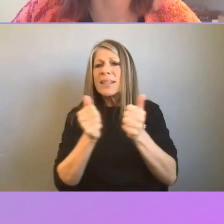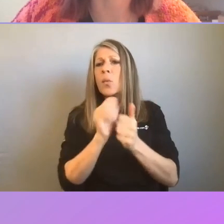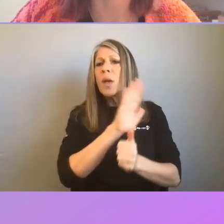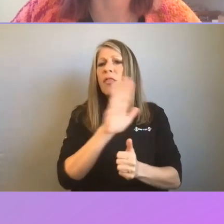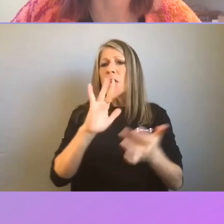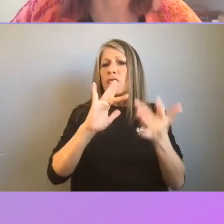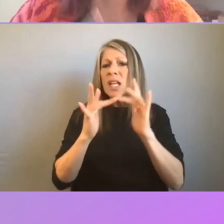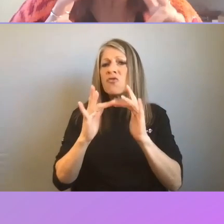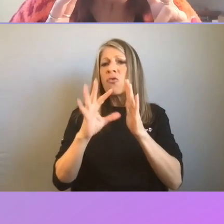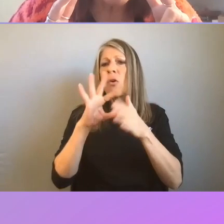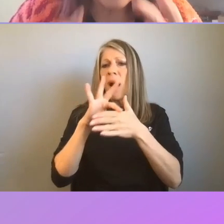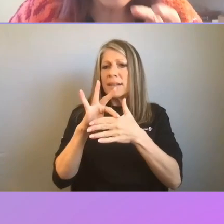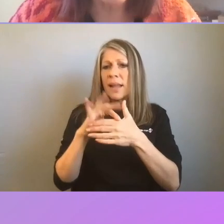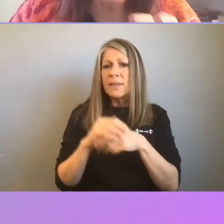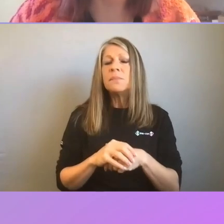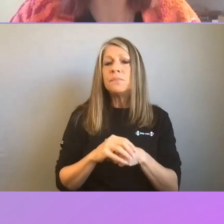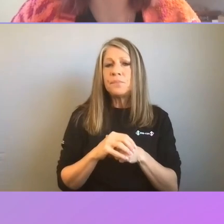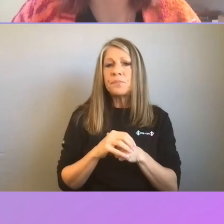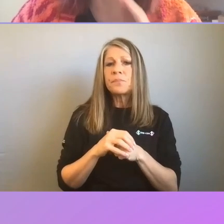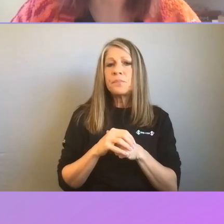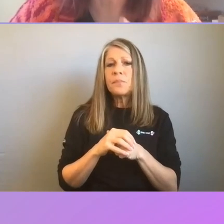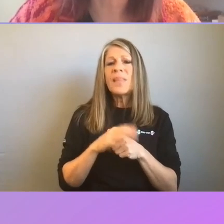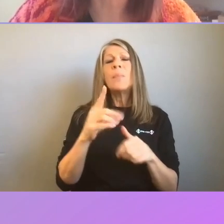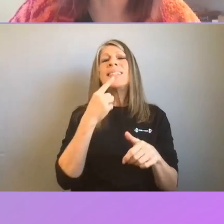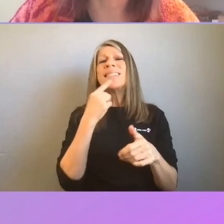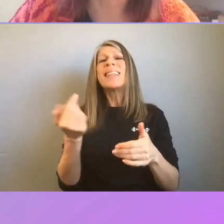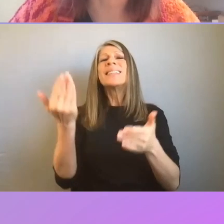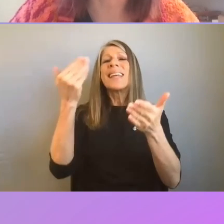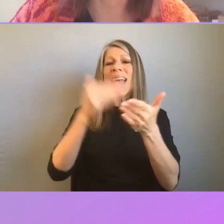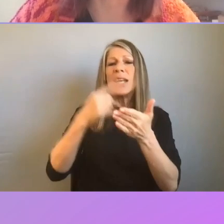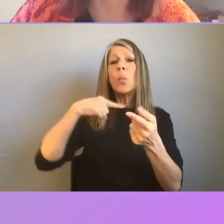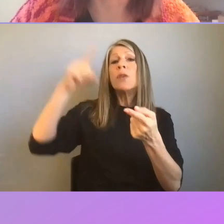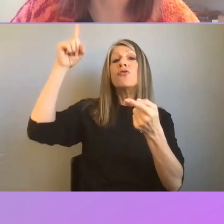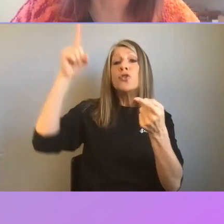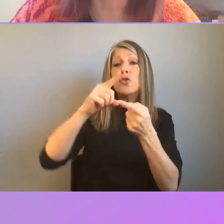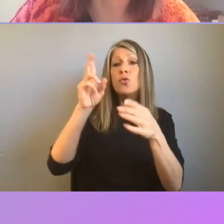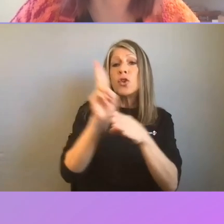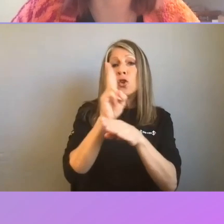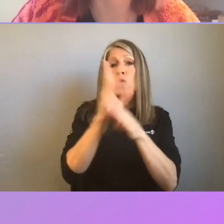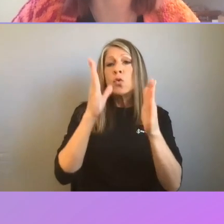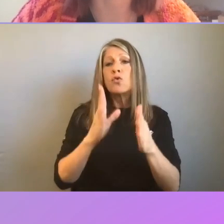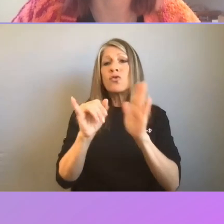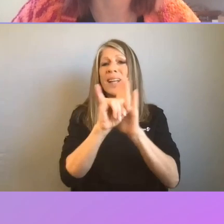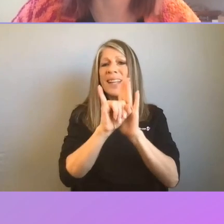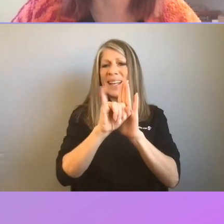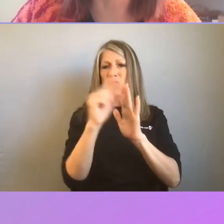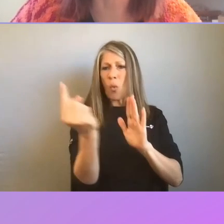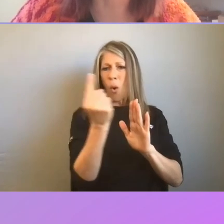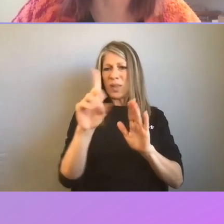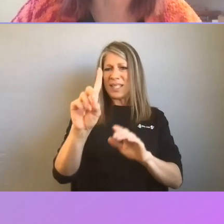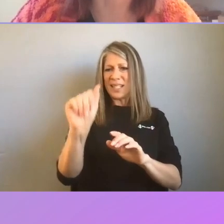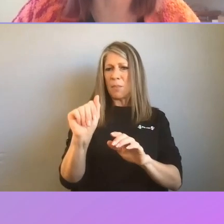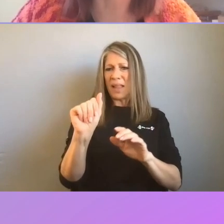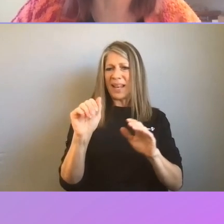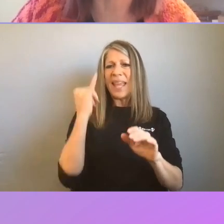content. Let me restate this. We reduce a user's identity to only their disability if we fail